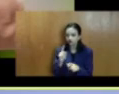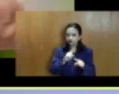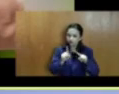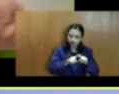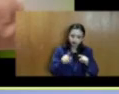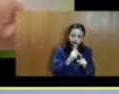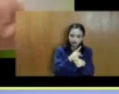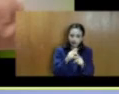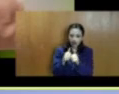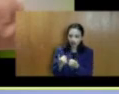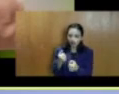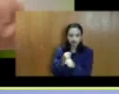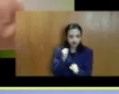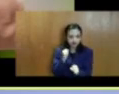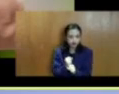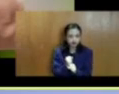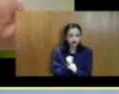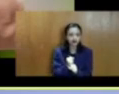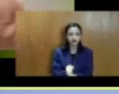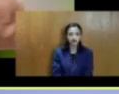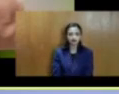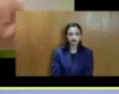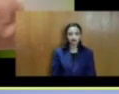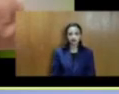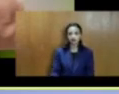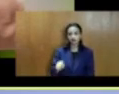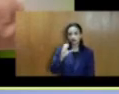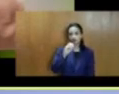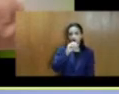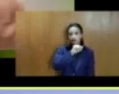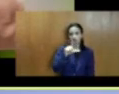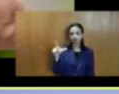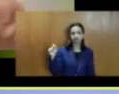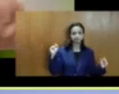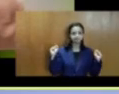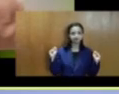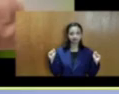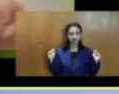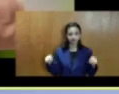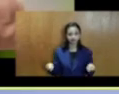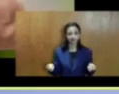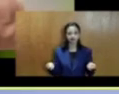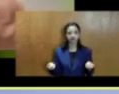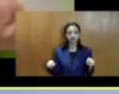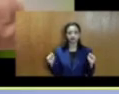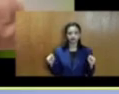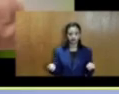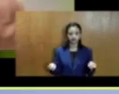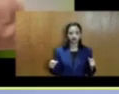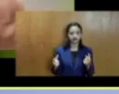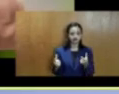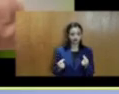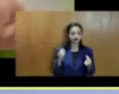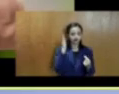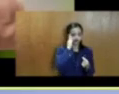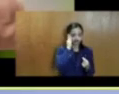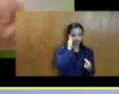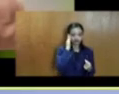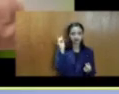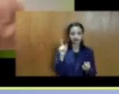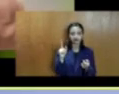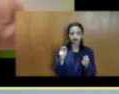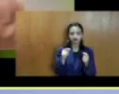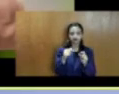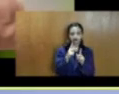made. So that means everyone along the supply chain can can know what's in those products and develop